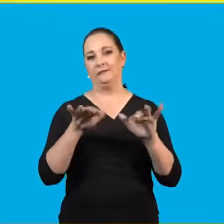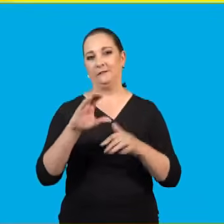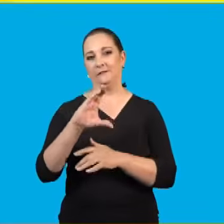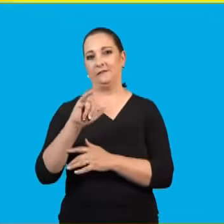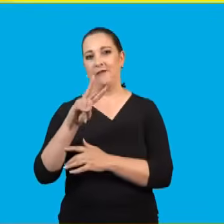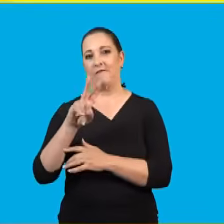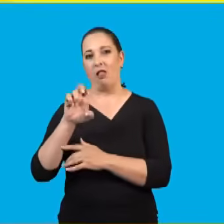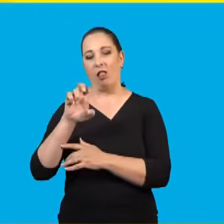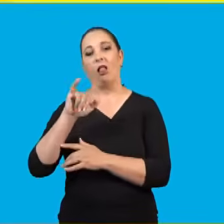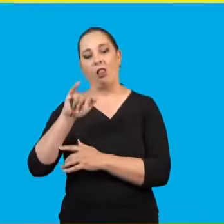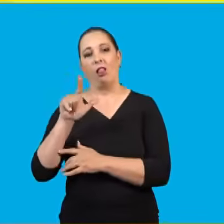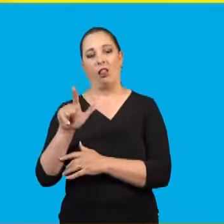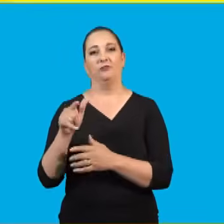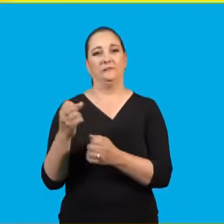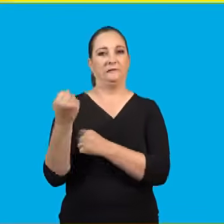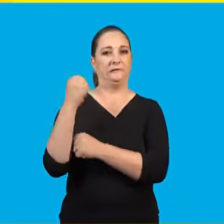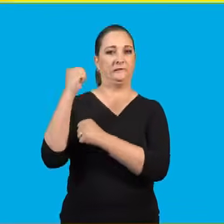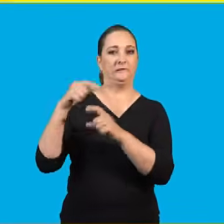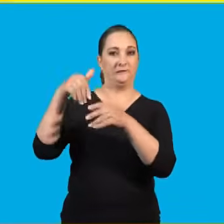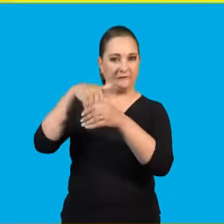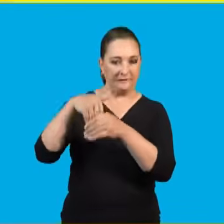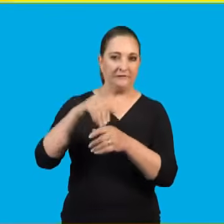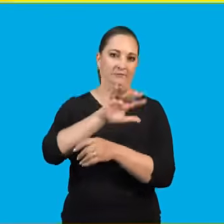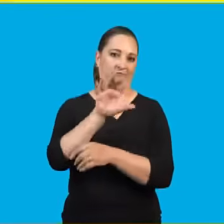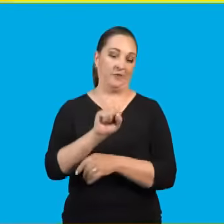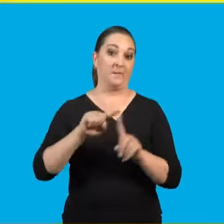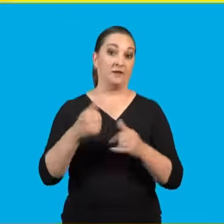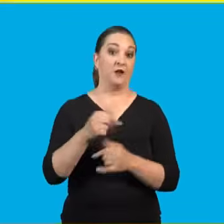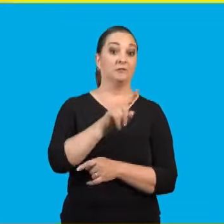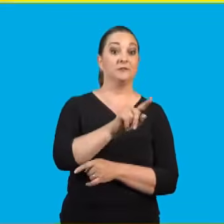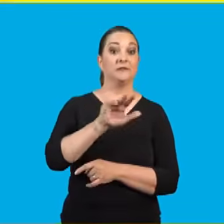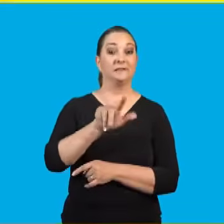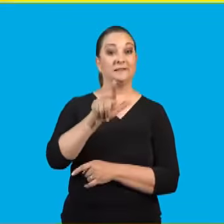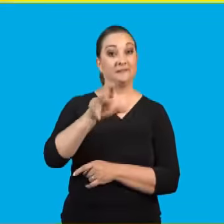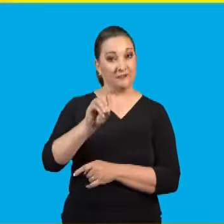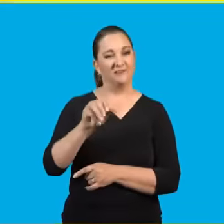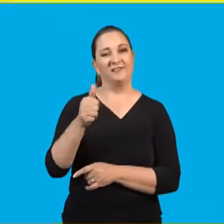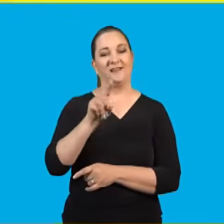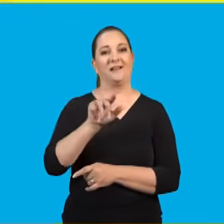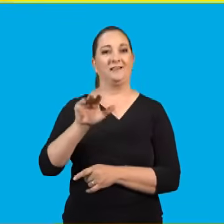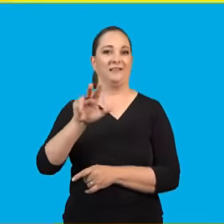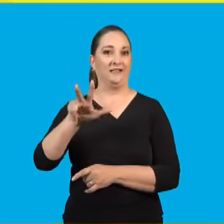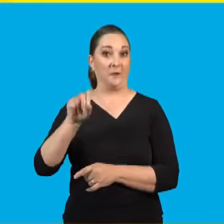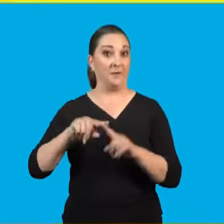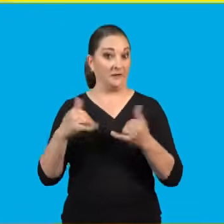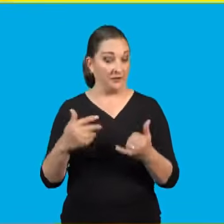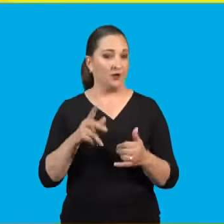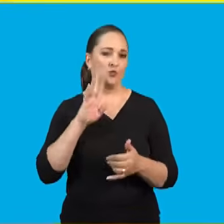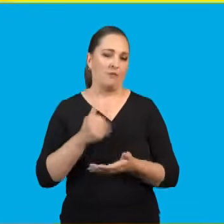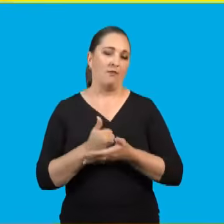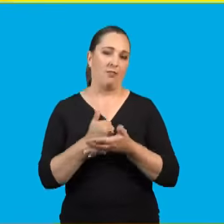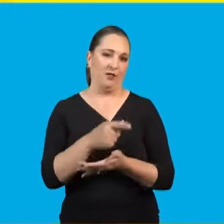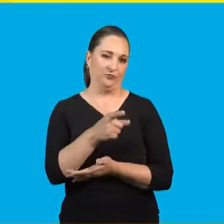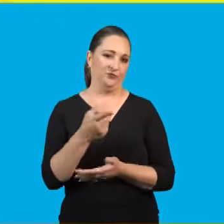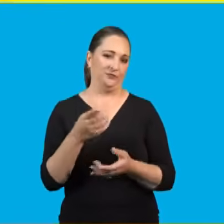South Africa in the 1970s and 80s. Remember, these lessons are meant to help you succeed in